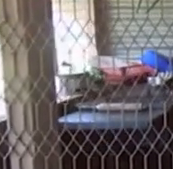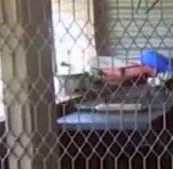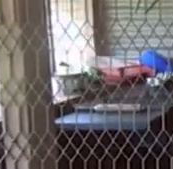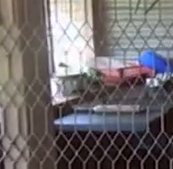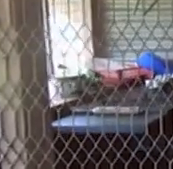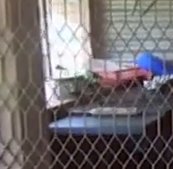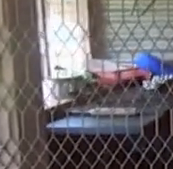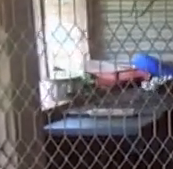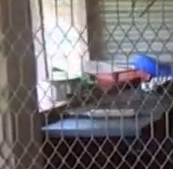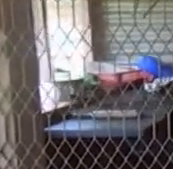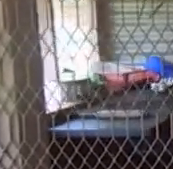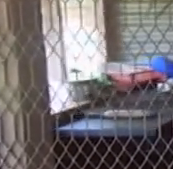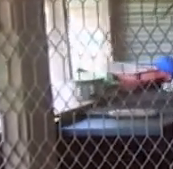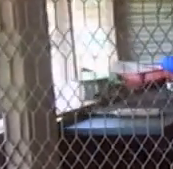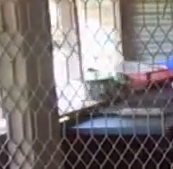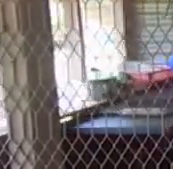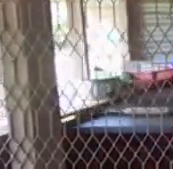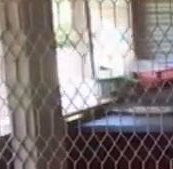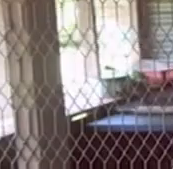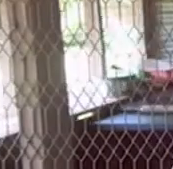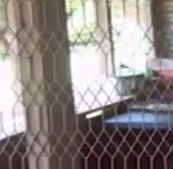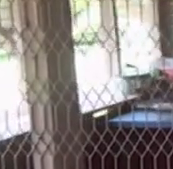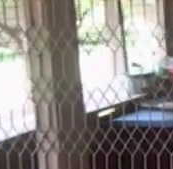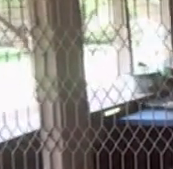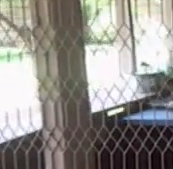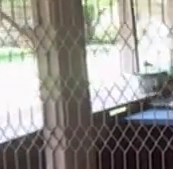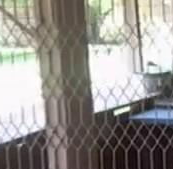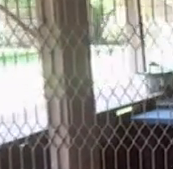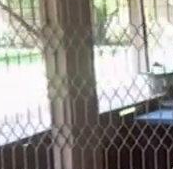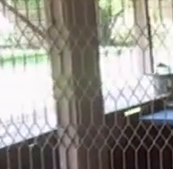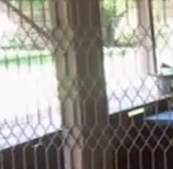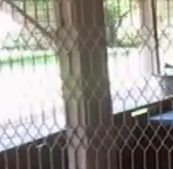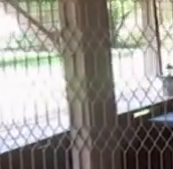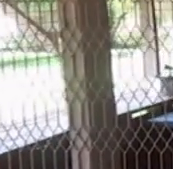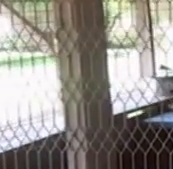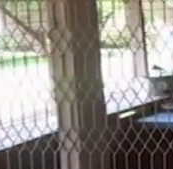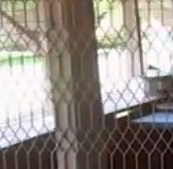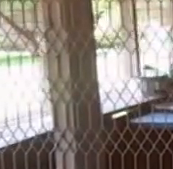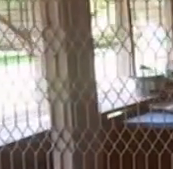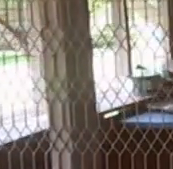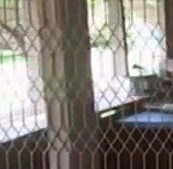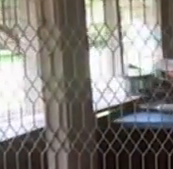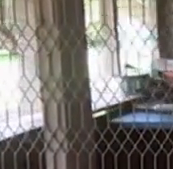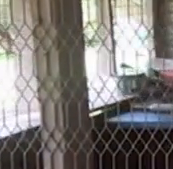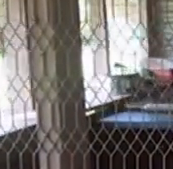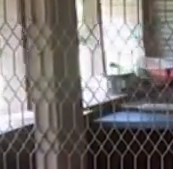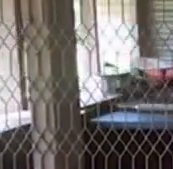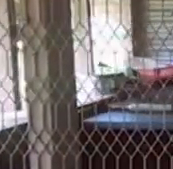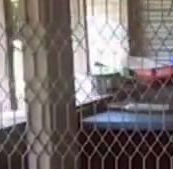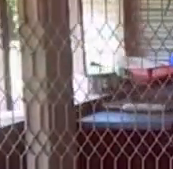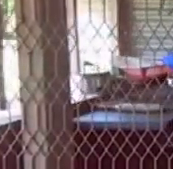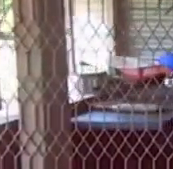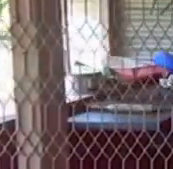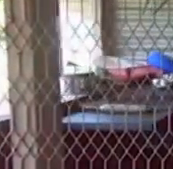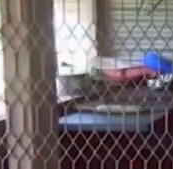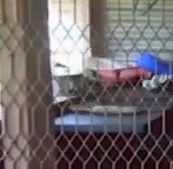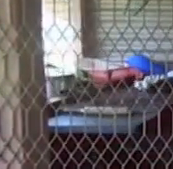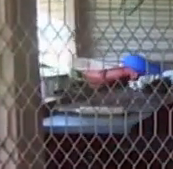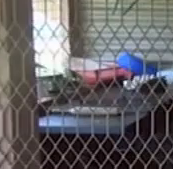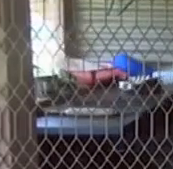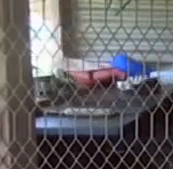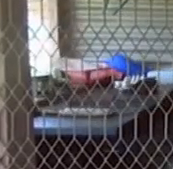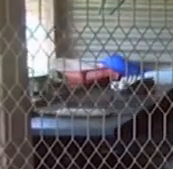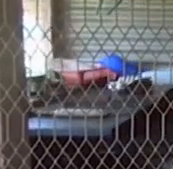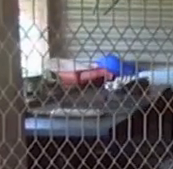Na vango la tila tarelau au daptu mana korbatura on tawaran na kinuele na santa konrobe to talita kana warang wale na mula